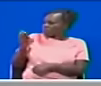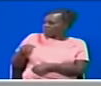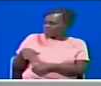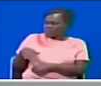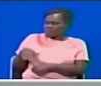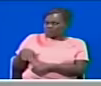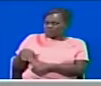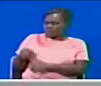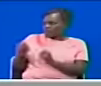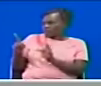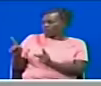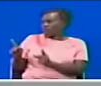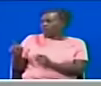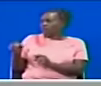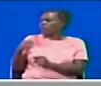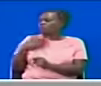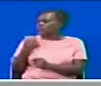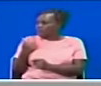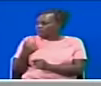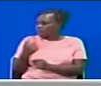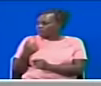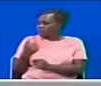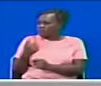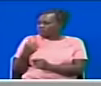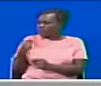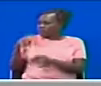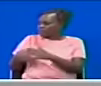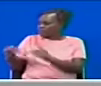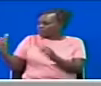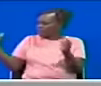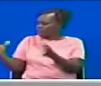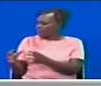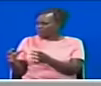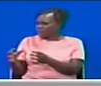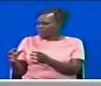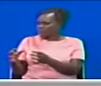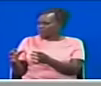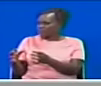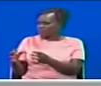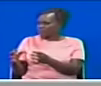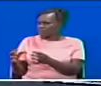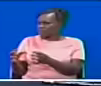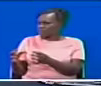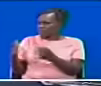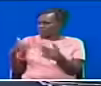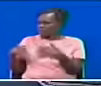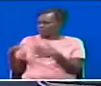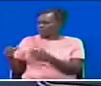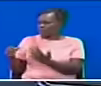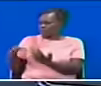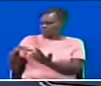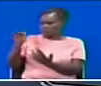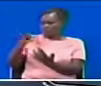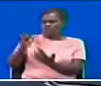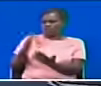you're told, okay, now you won't, surely she would have gotten another party? We saw the shenanigans that were happening in February when people were getting nomination